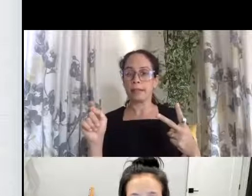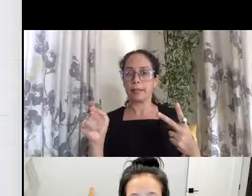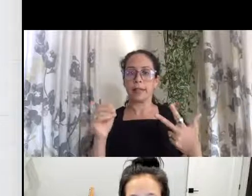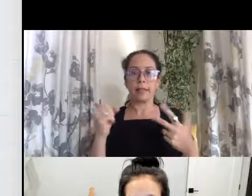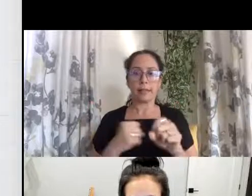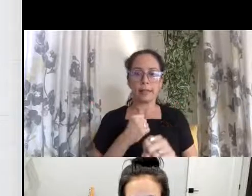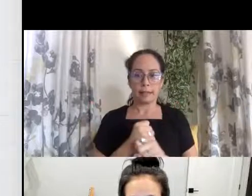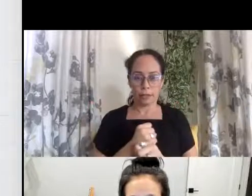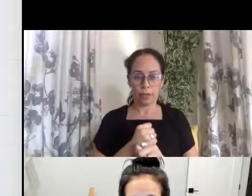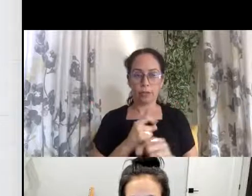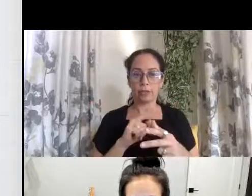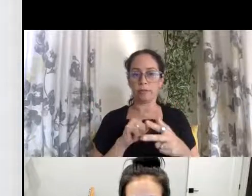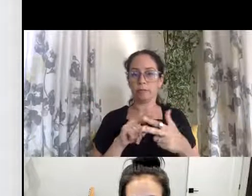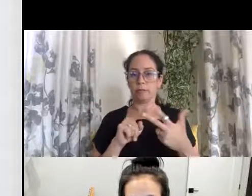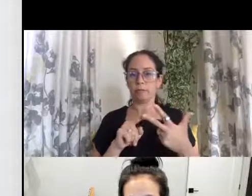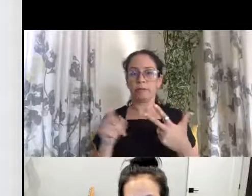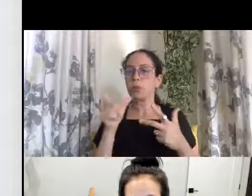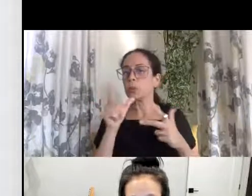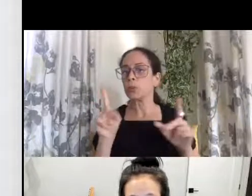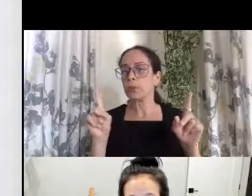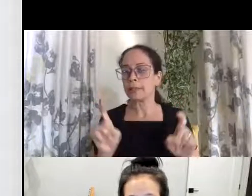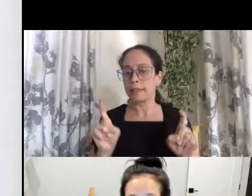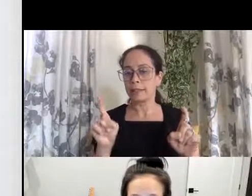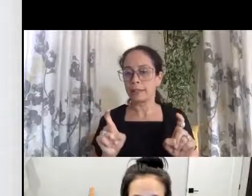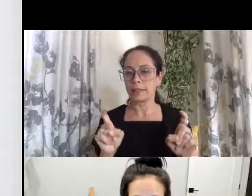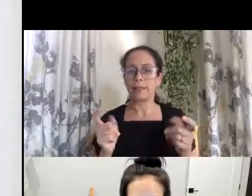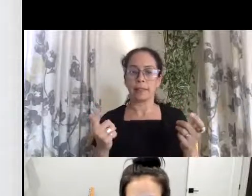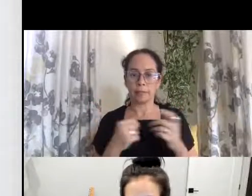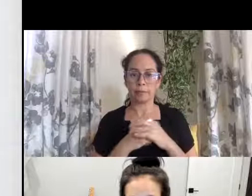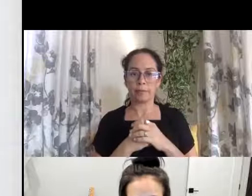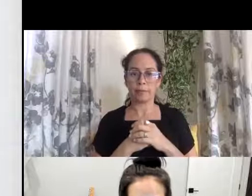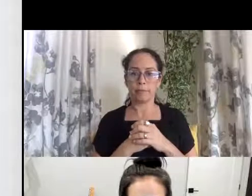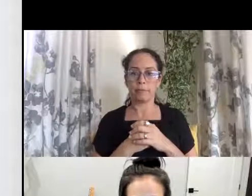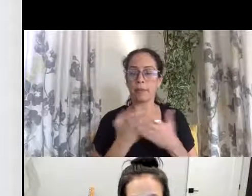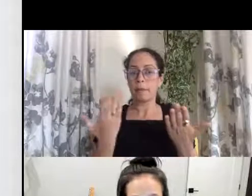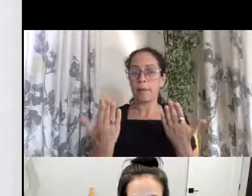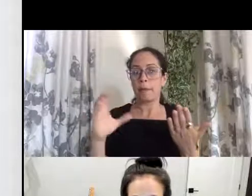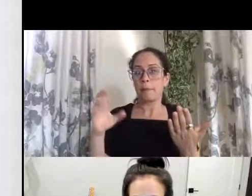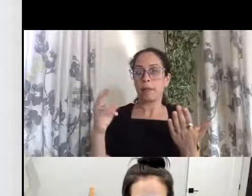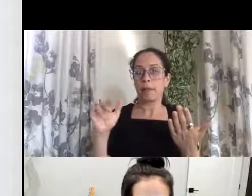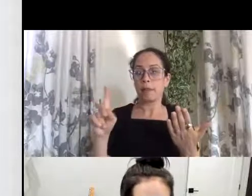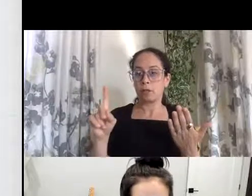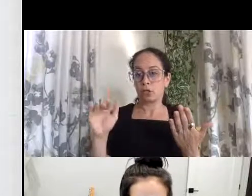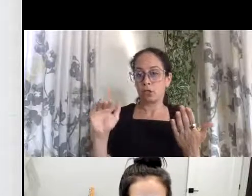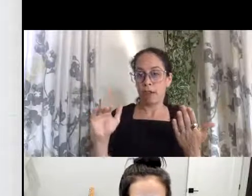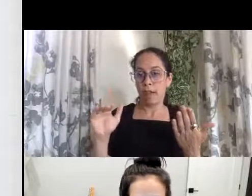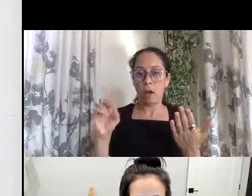the participant that they will be testing. In this case, it could be the child or the